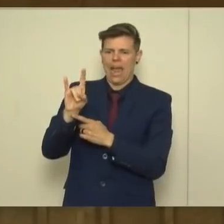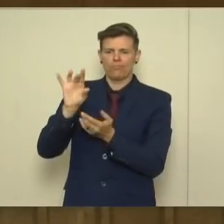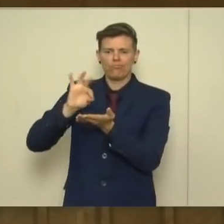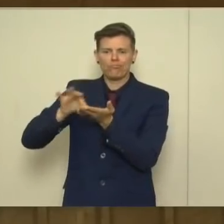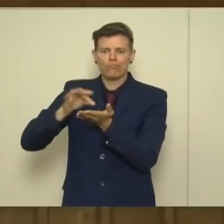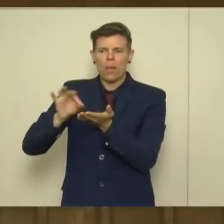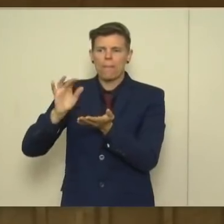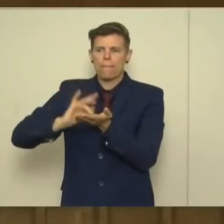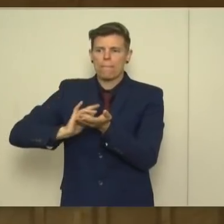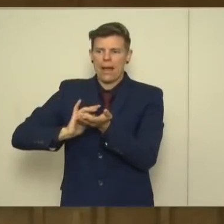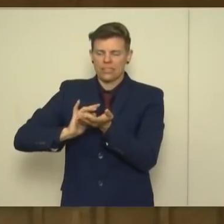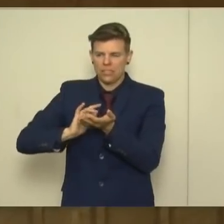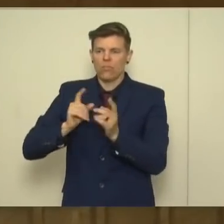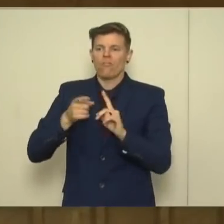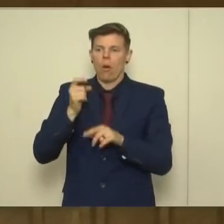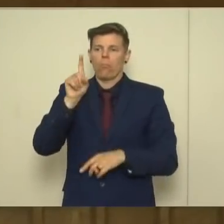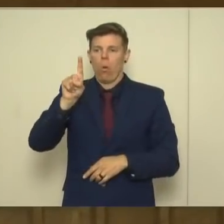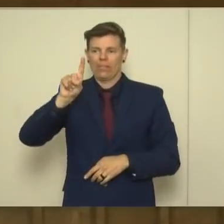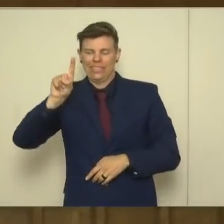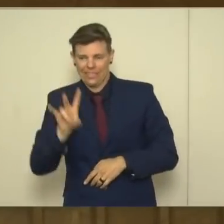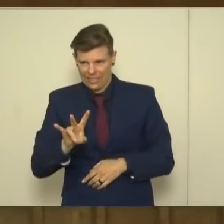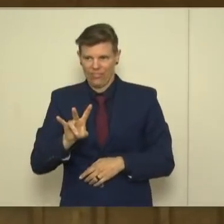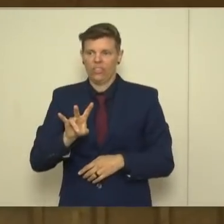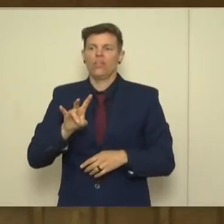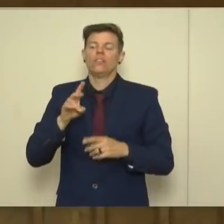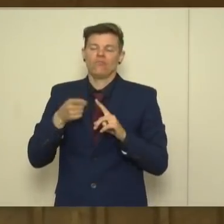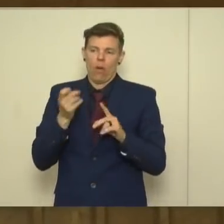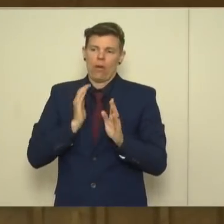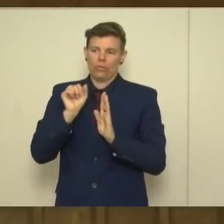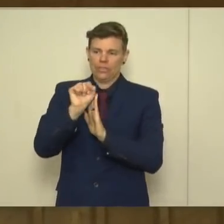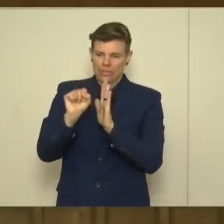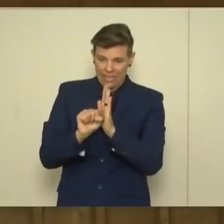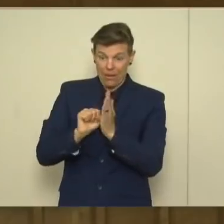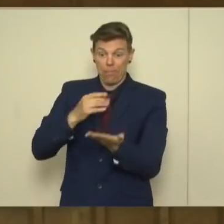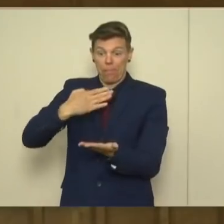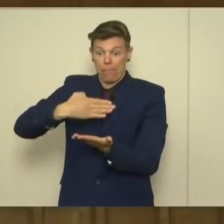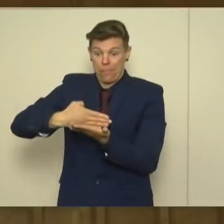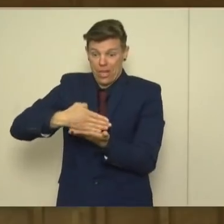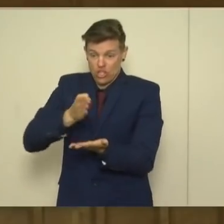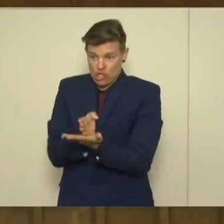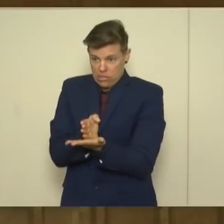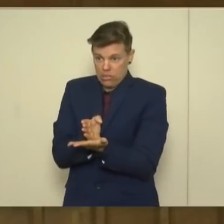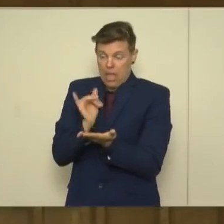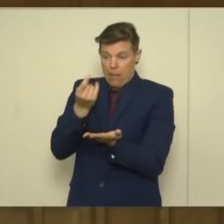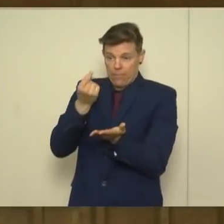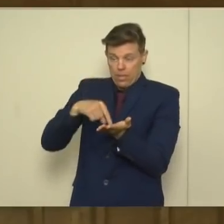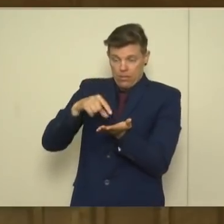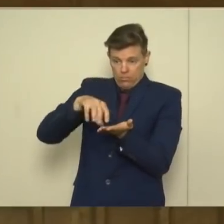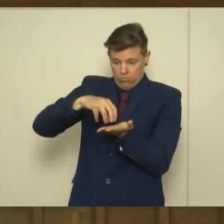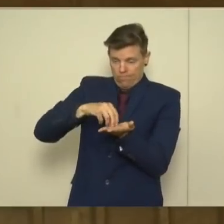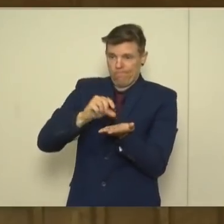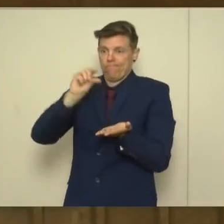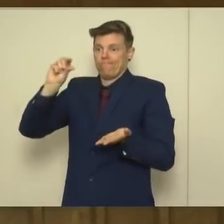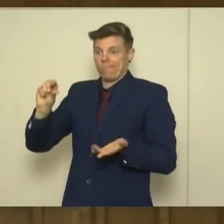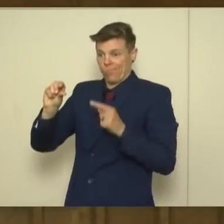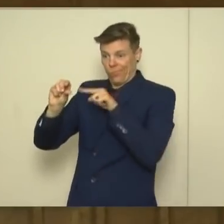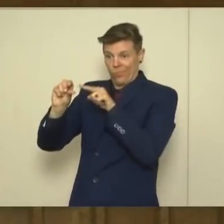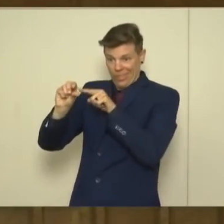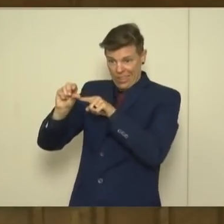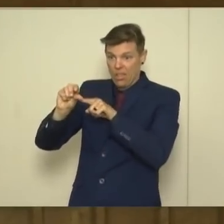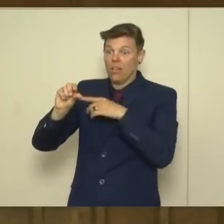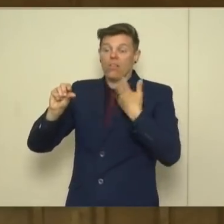and the total Medicaid budget is actually the same size as the entire state budget, I just want to mention a couple things about that. There was